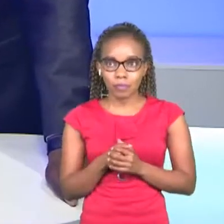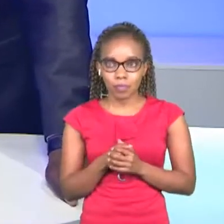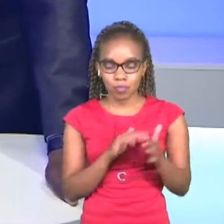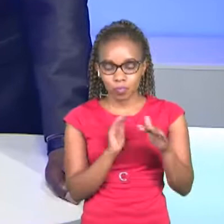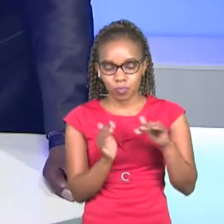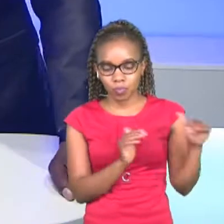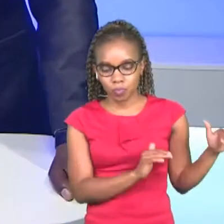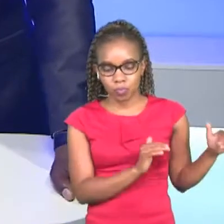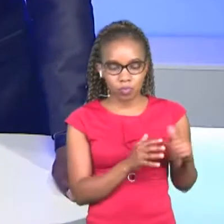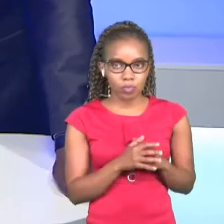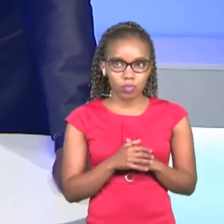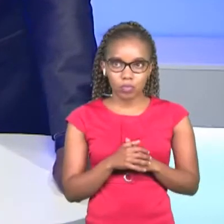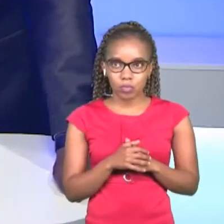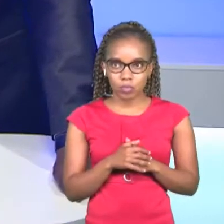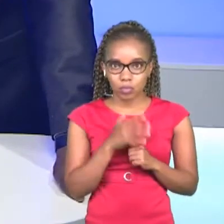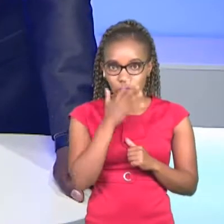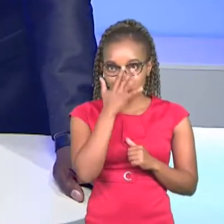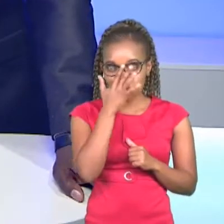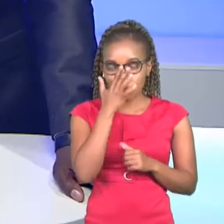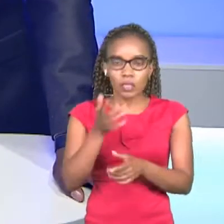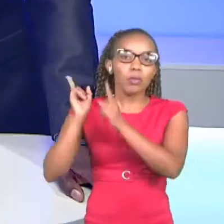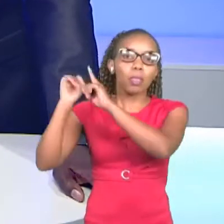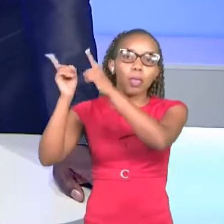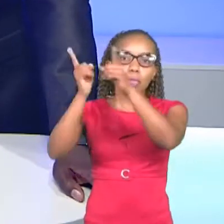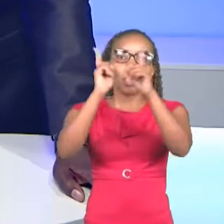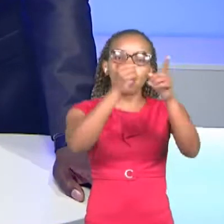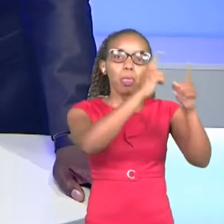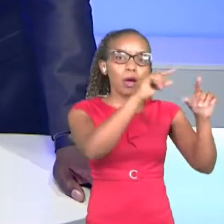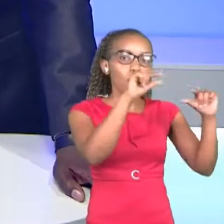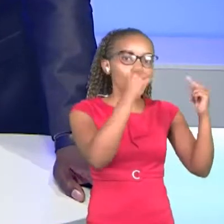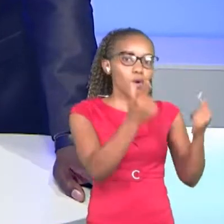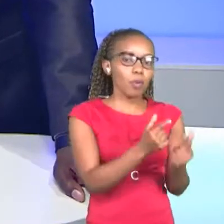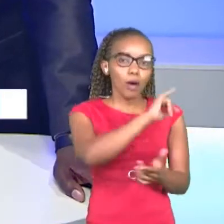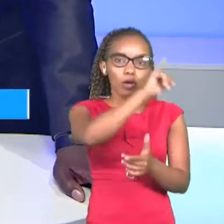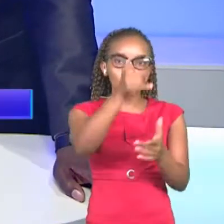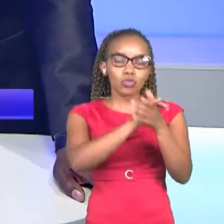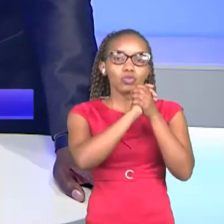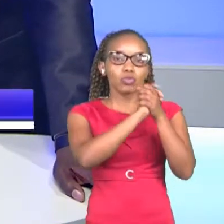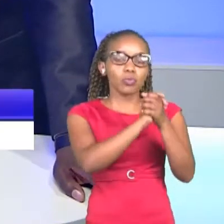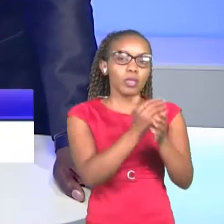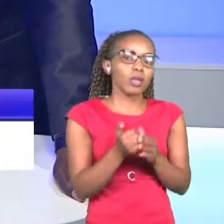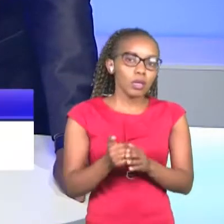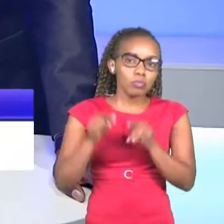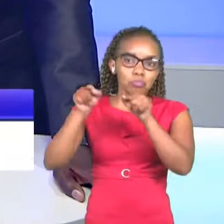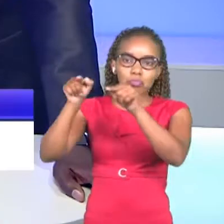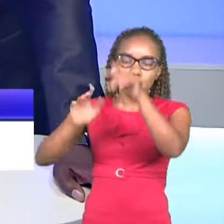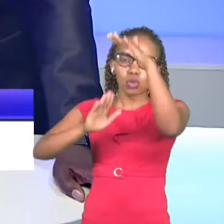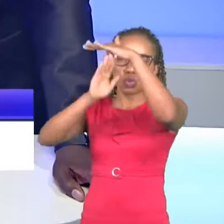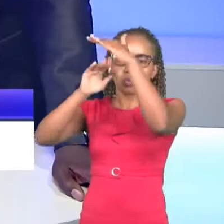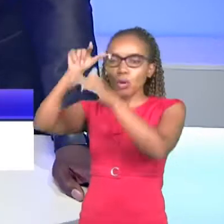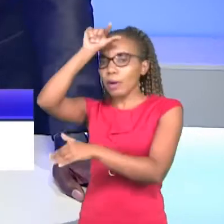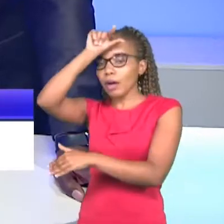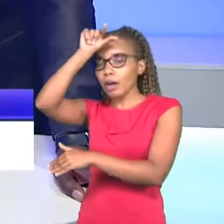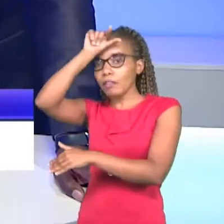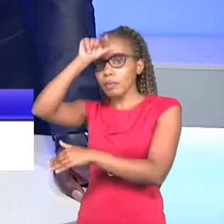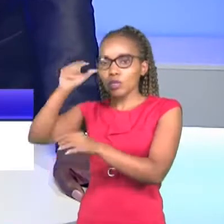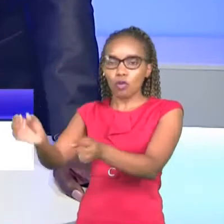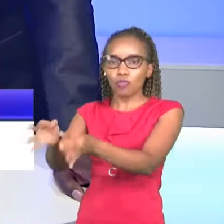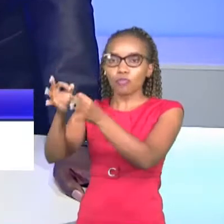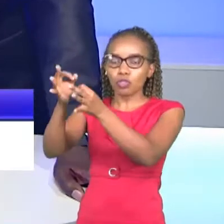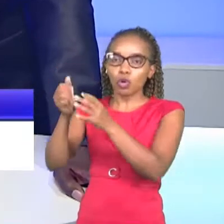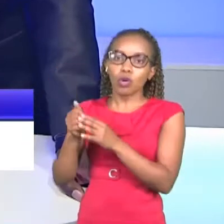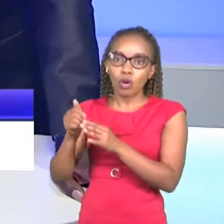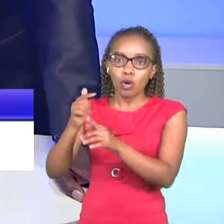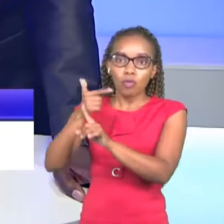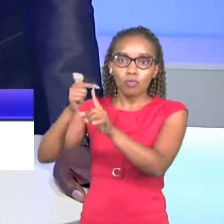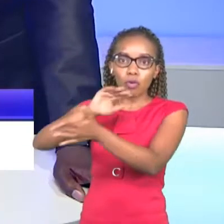Moving on. The Tanga Tanga faction of Jubilee Party have accused some top government officials and political elites from central Kenya